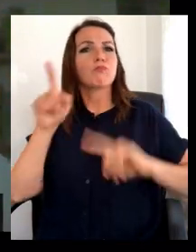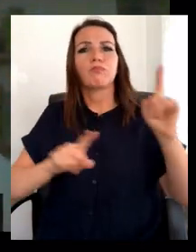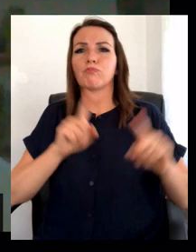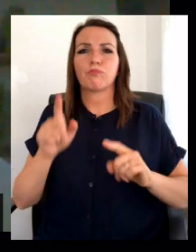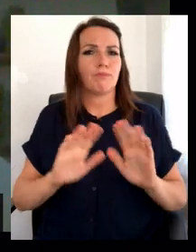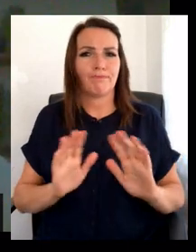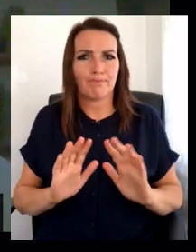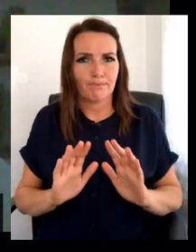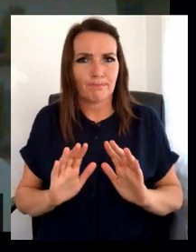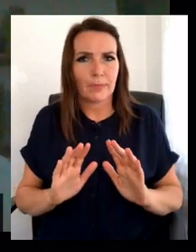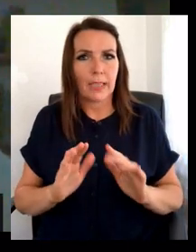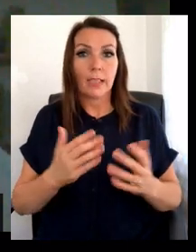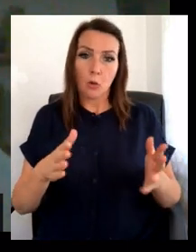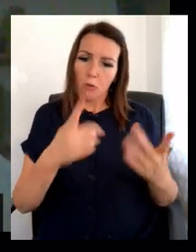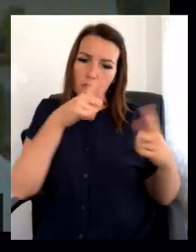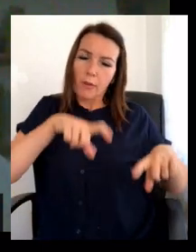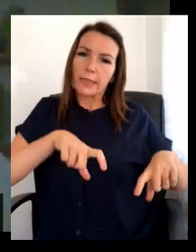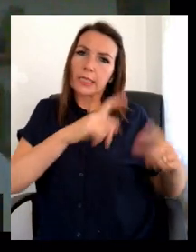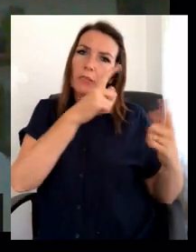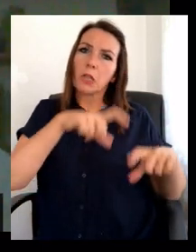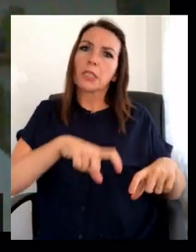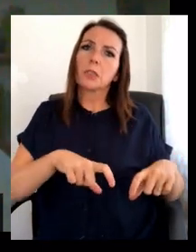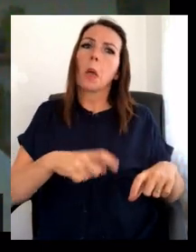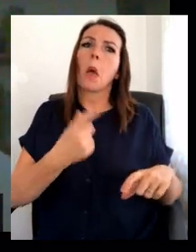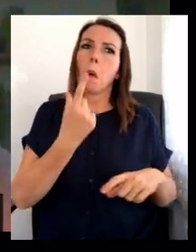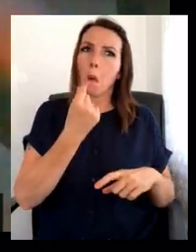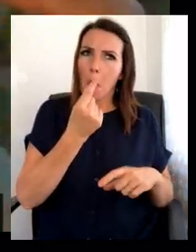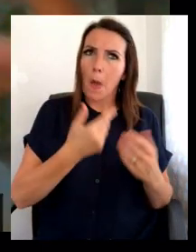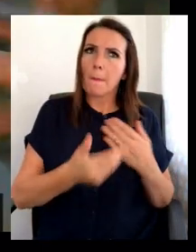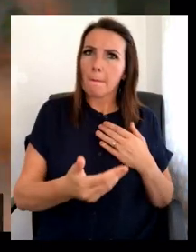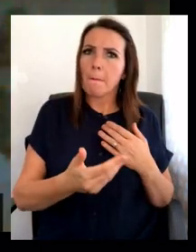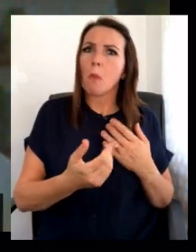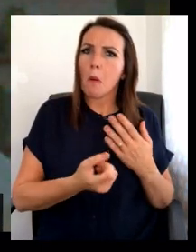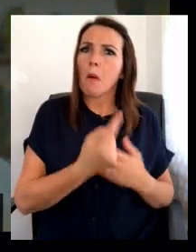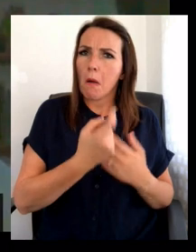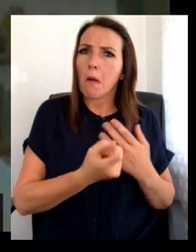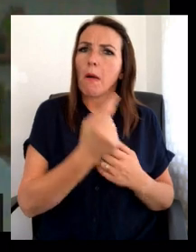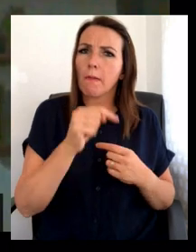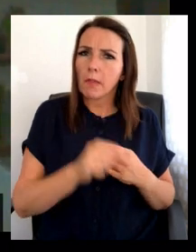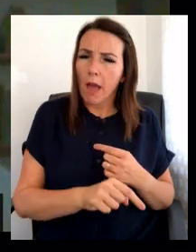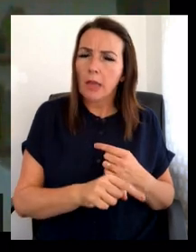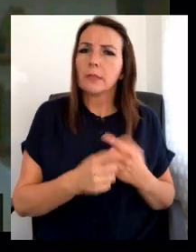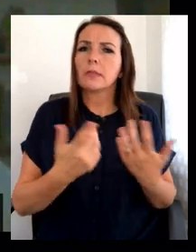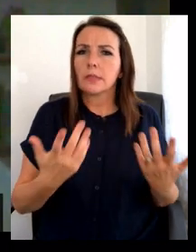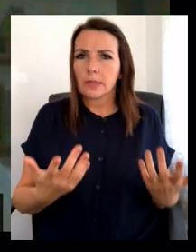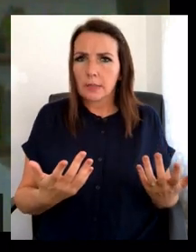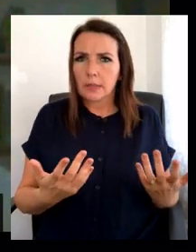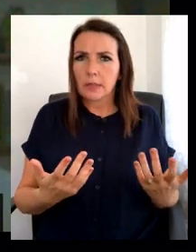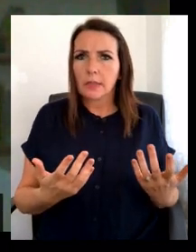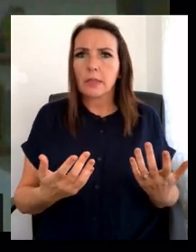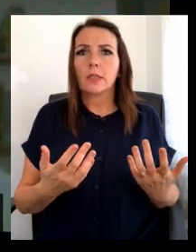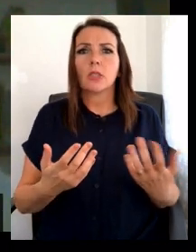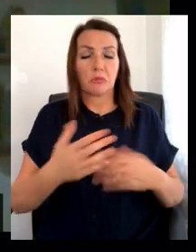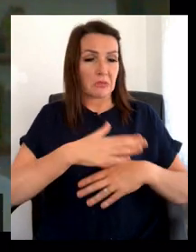of residency, the notion of kind of time and duration. It's become something else totally.